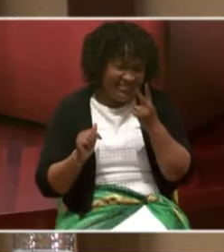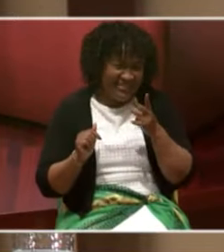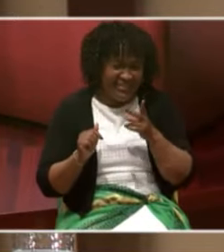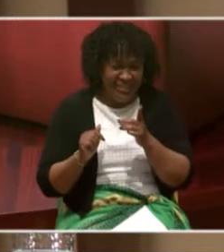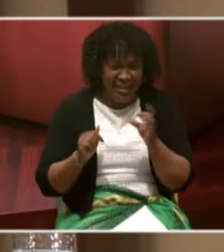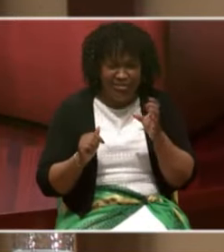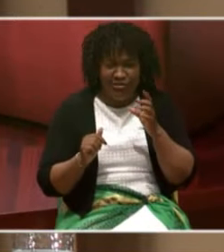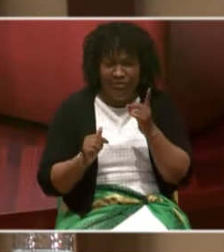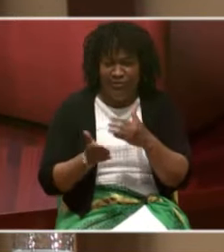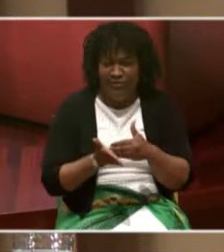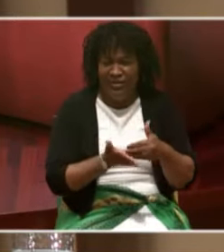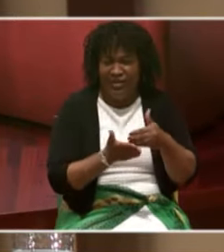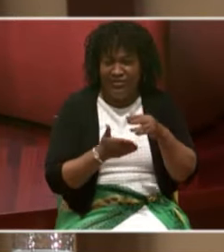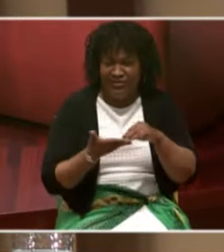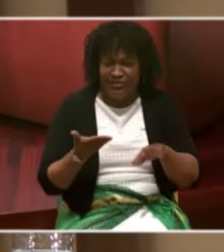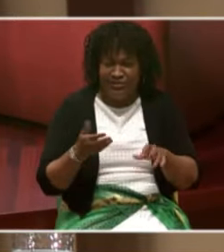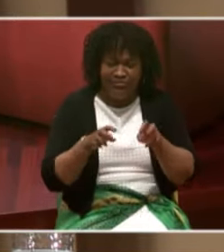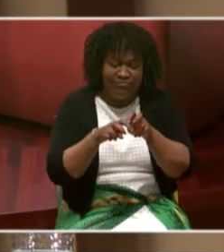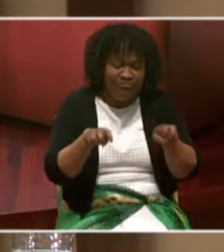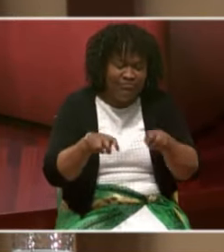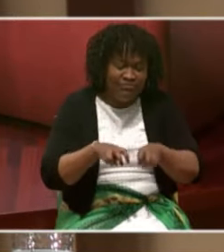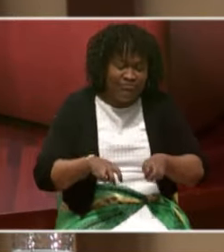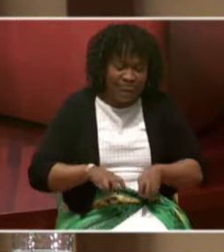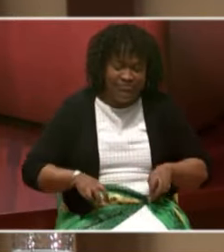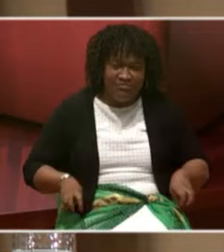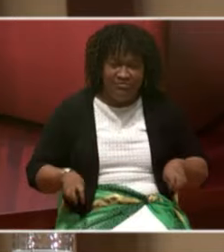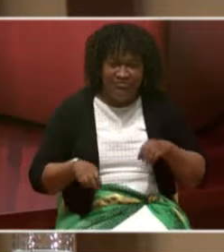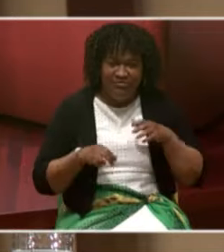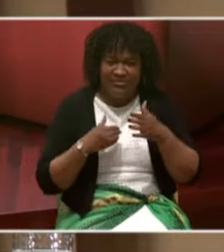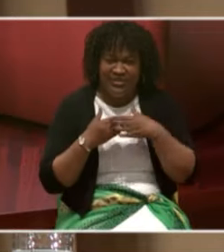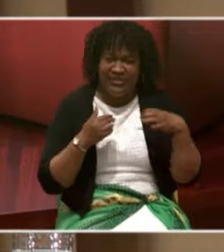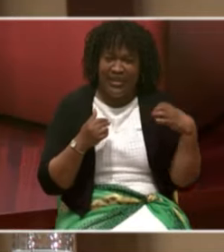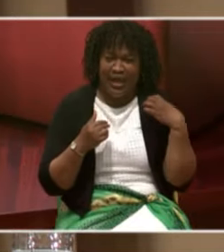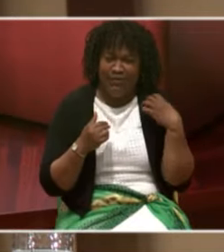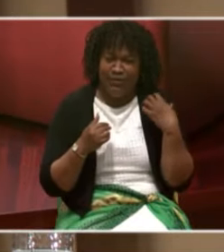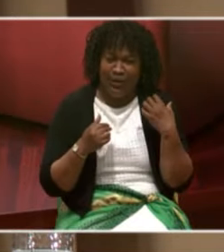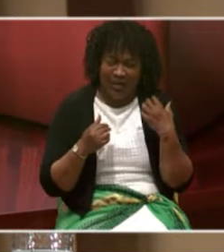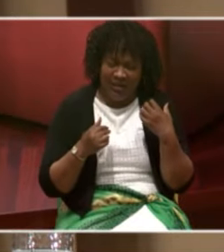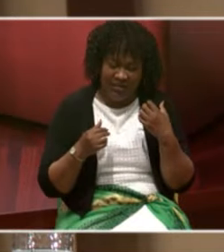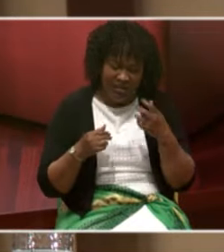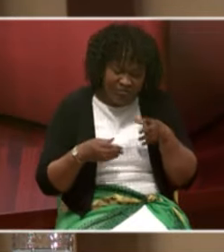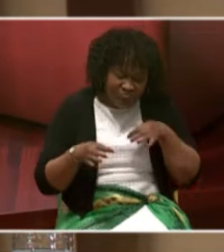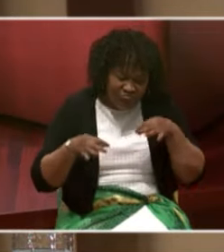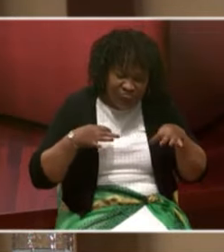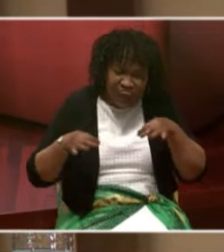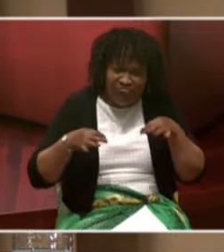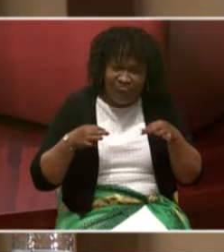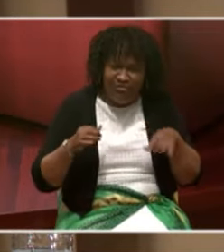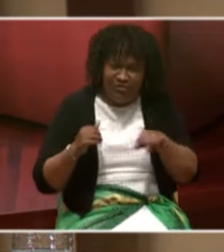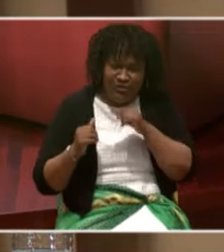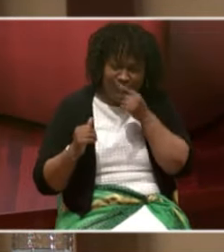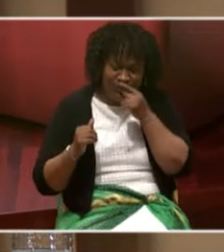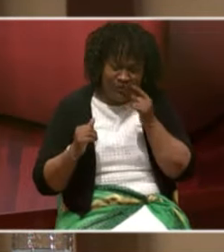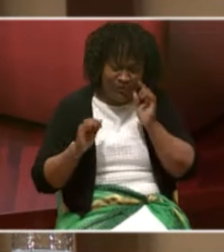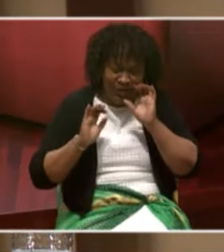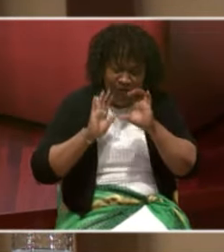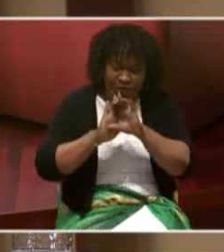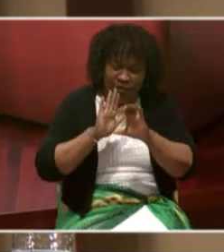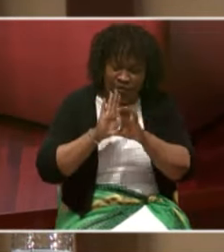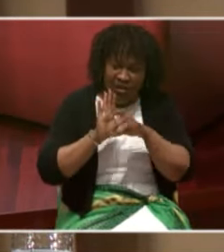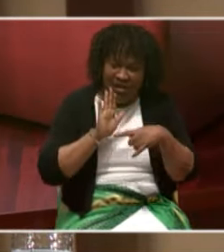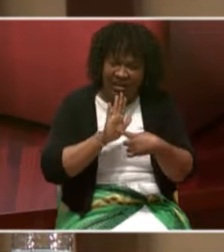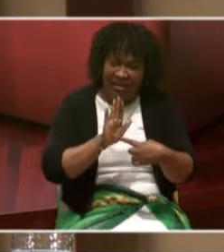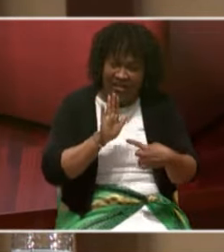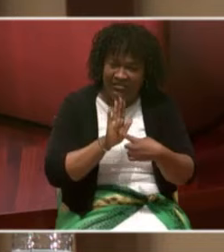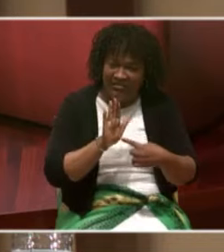she called that broom the breast broom. And she would sweep this dirt yard very clean, sometimes 2 and 3 times a week,